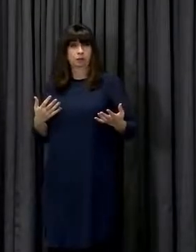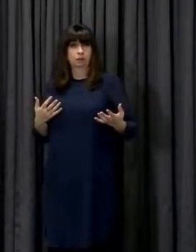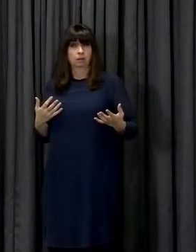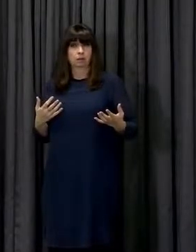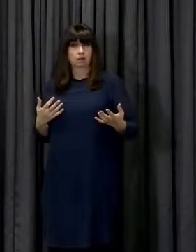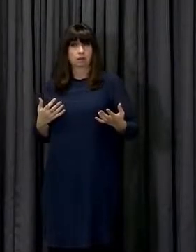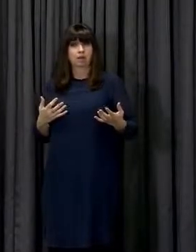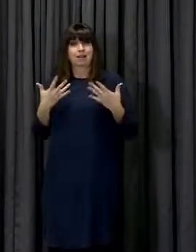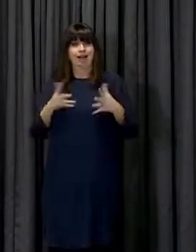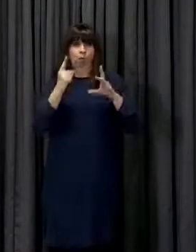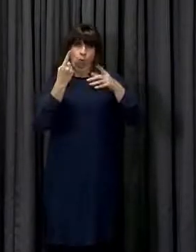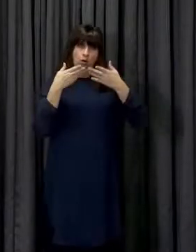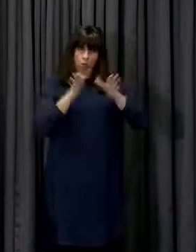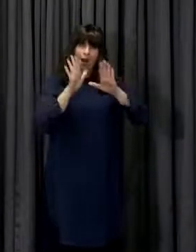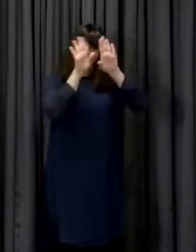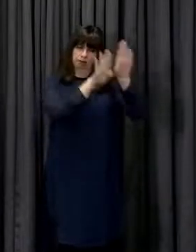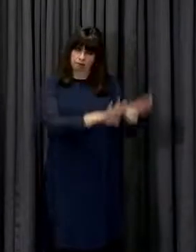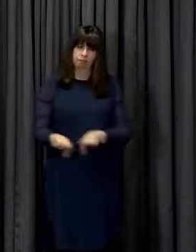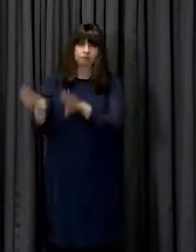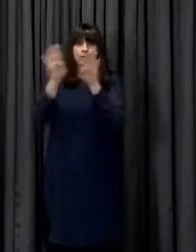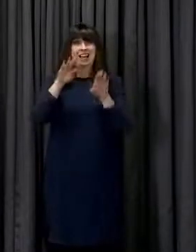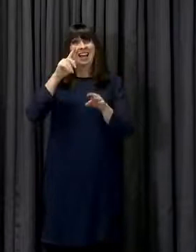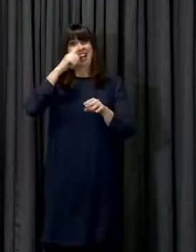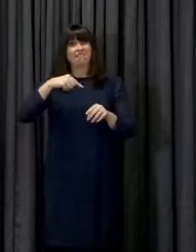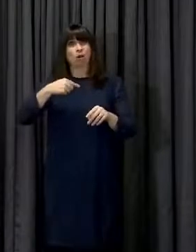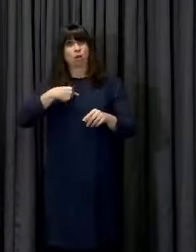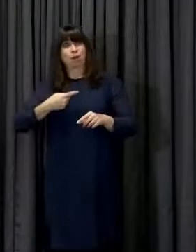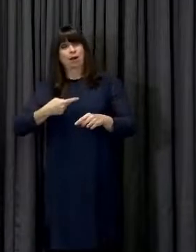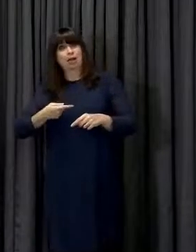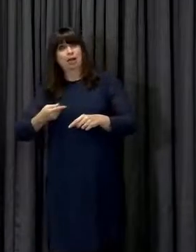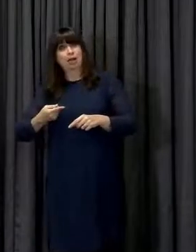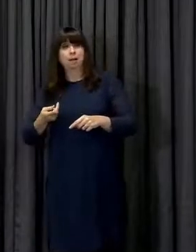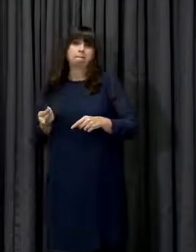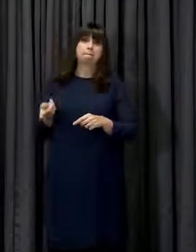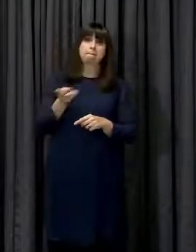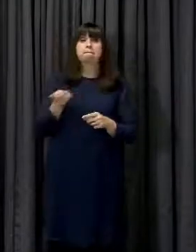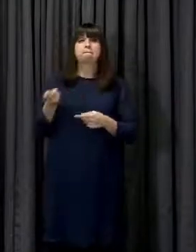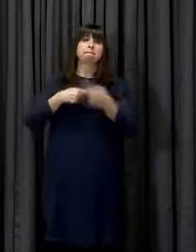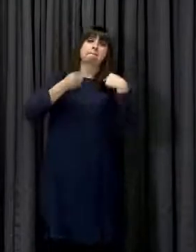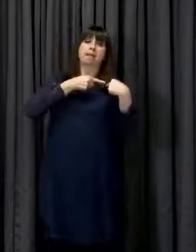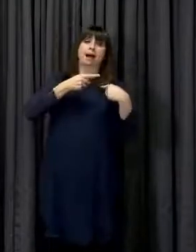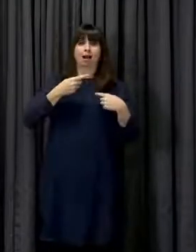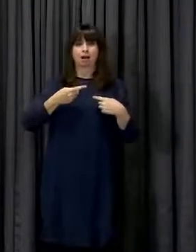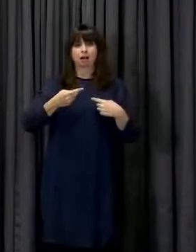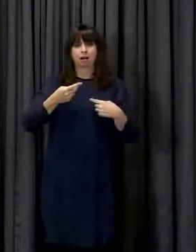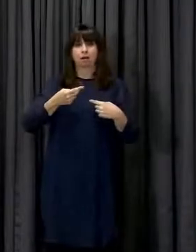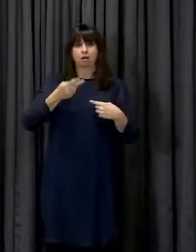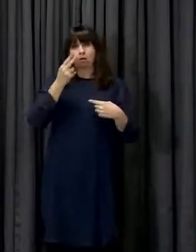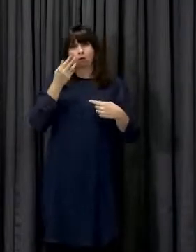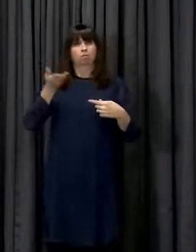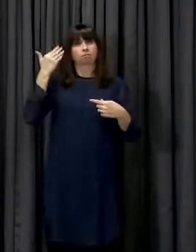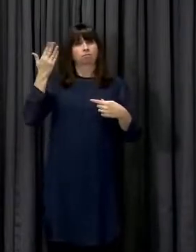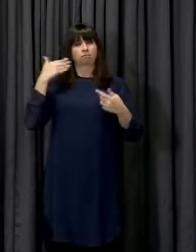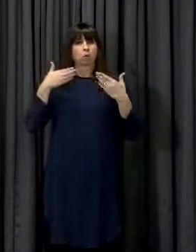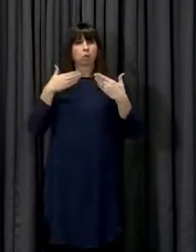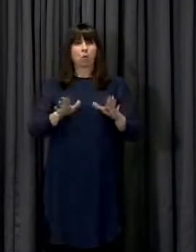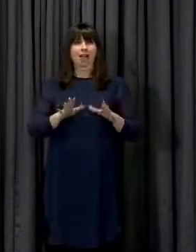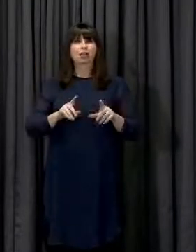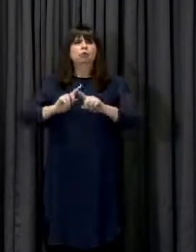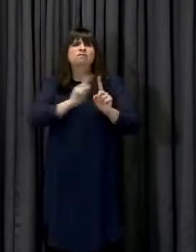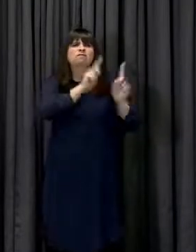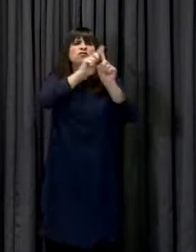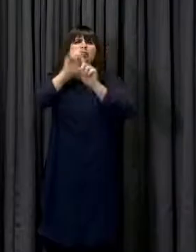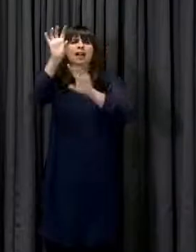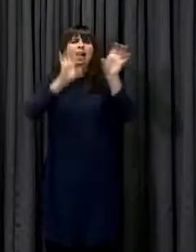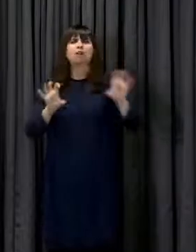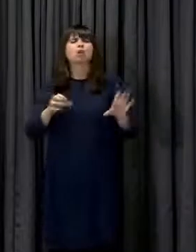quilt of arrangements would be entirely the wrong thing to do, and I don't think it would be reasonable or responsible. And all those